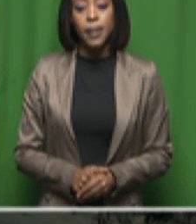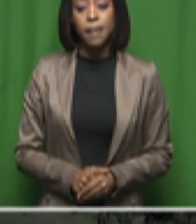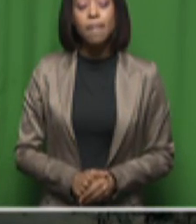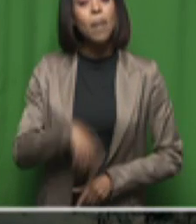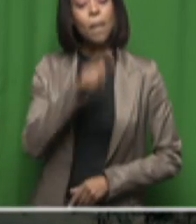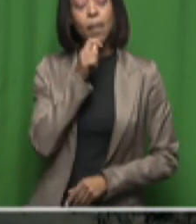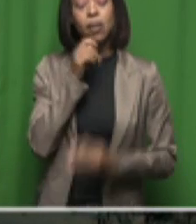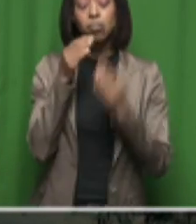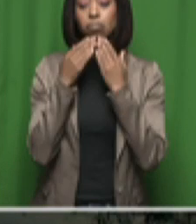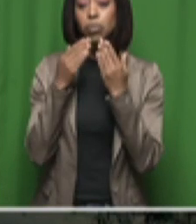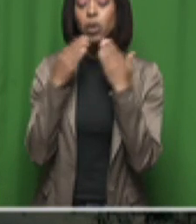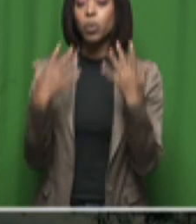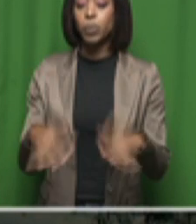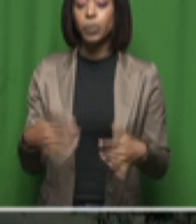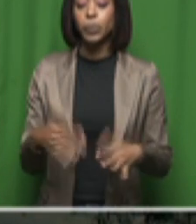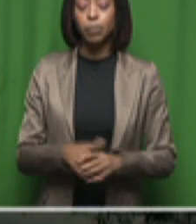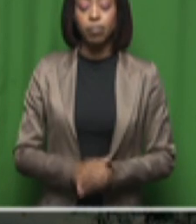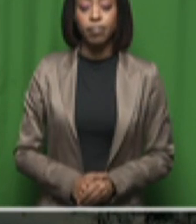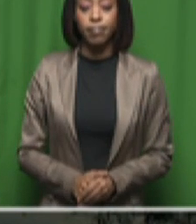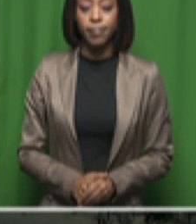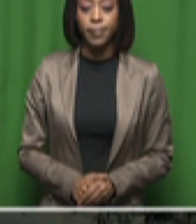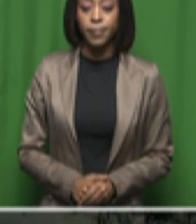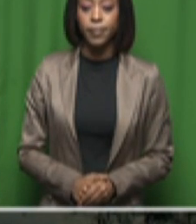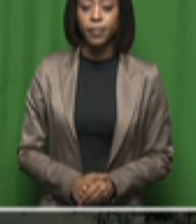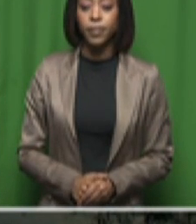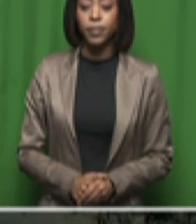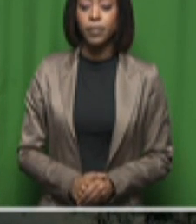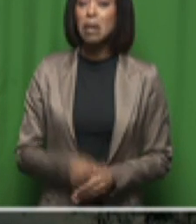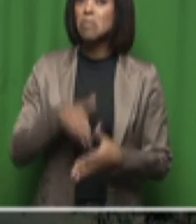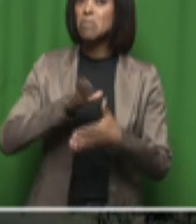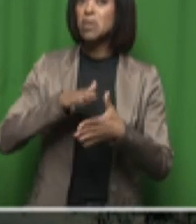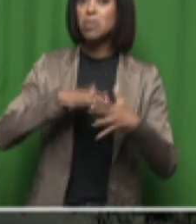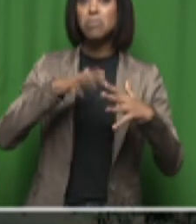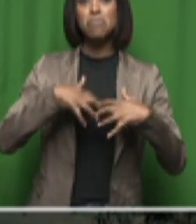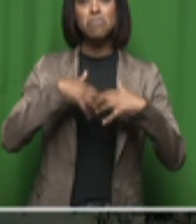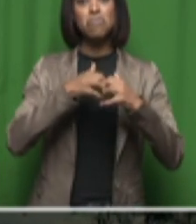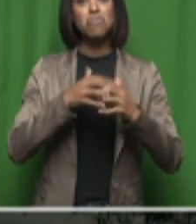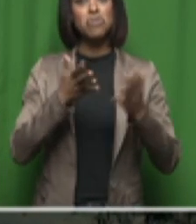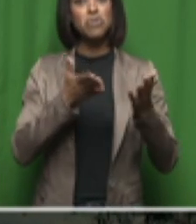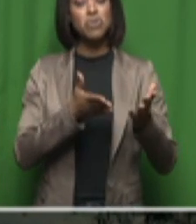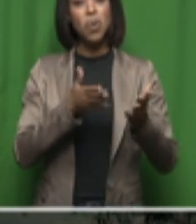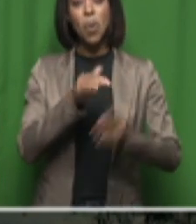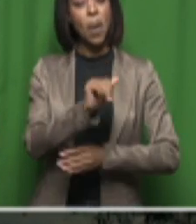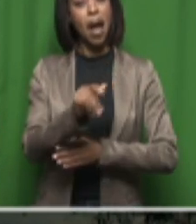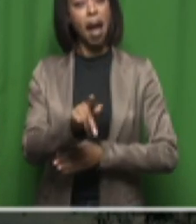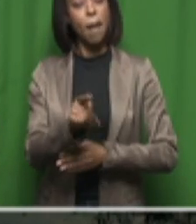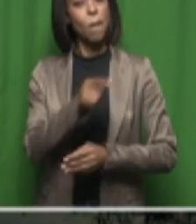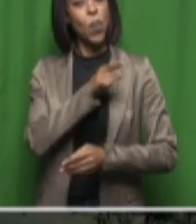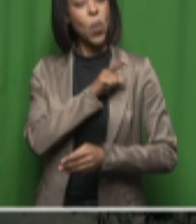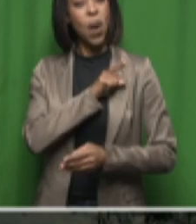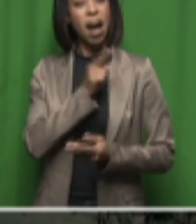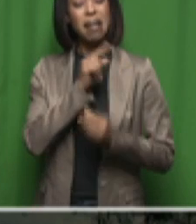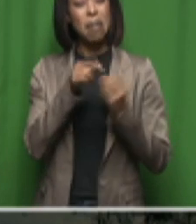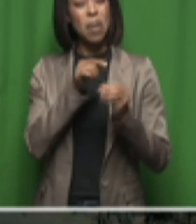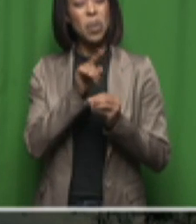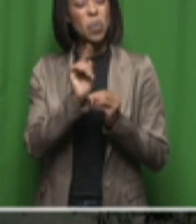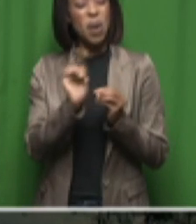Good morning. Thank you very much, Simpiwe. What inspired you to create Home-Spital? What is it about and how does it